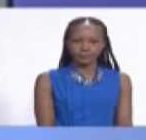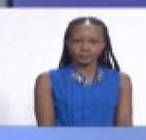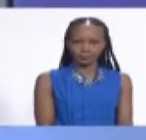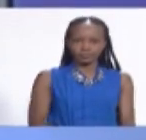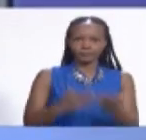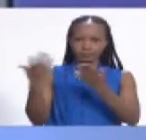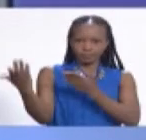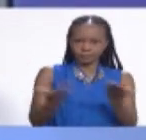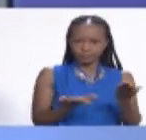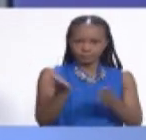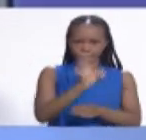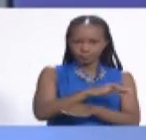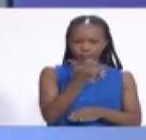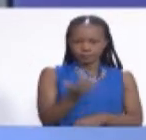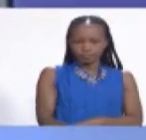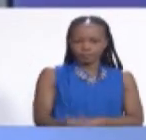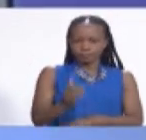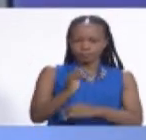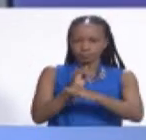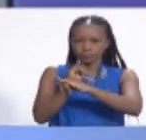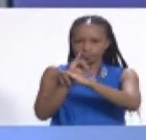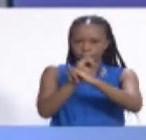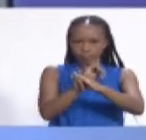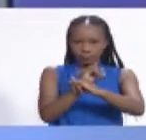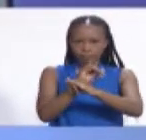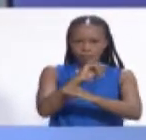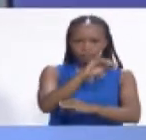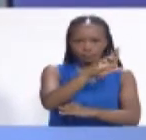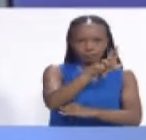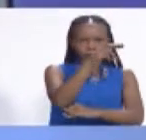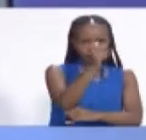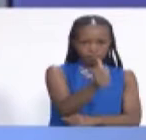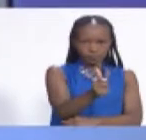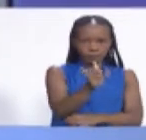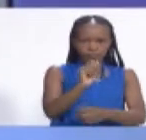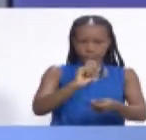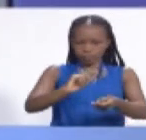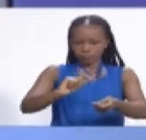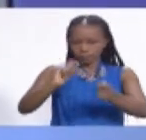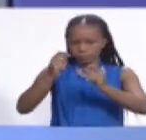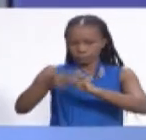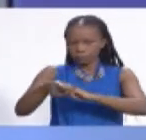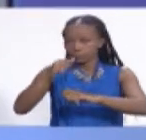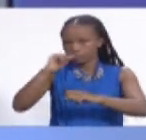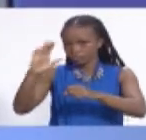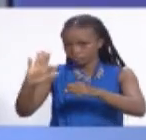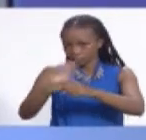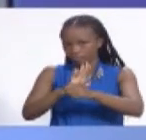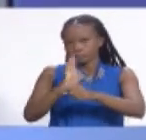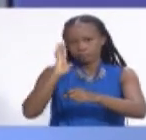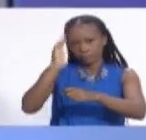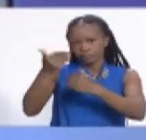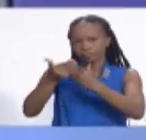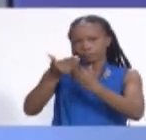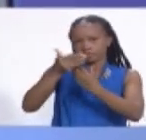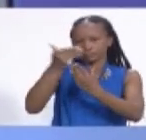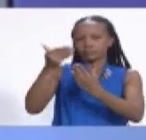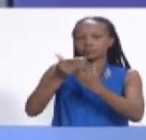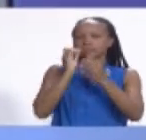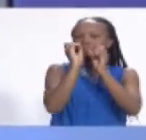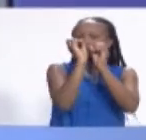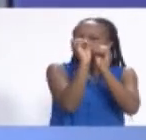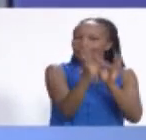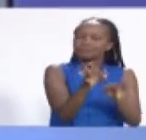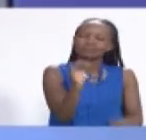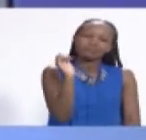Welcome back. Now, Insurance Regulatory Authority has changed tune and assured Kenyans that they will be covered in case they get